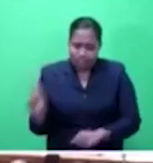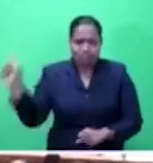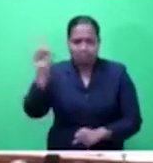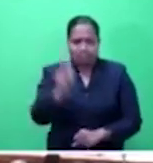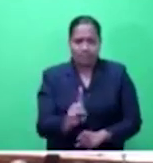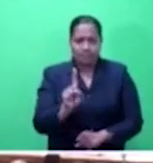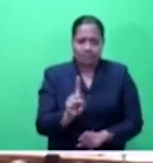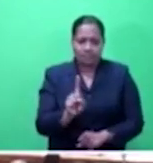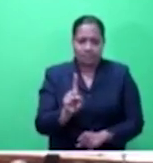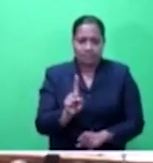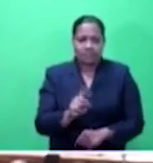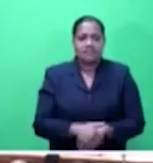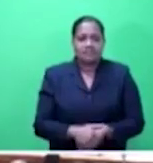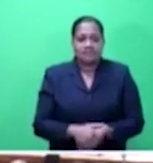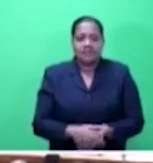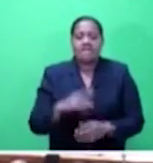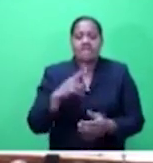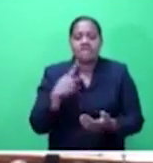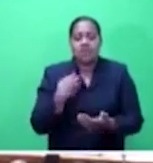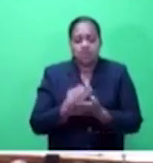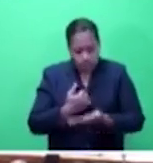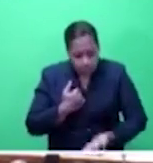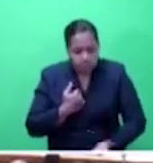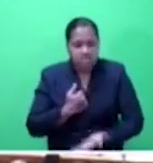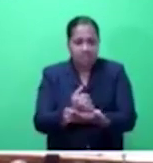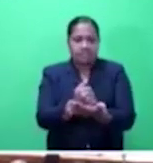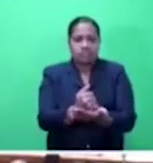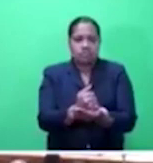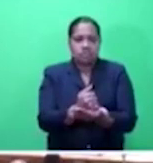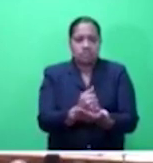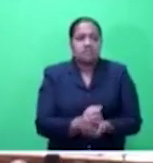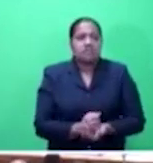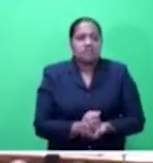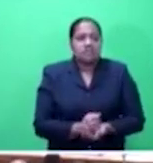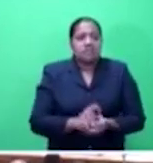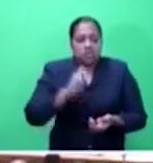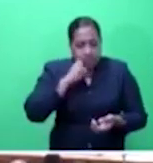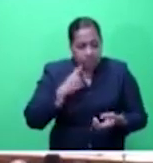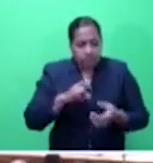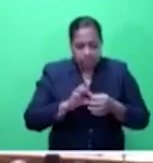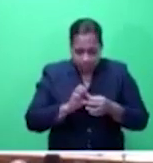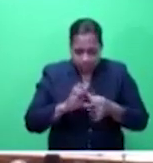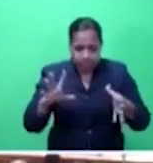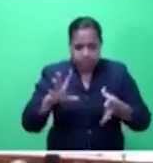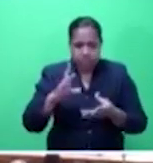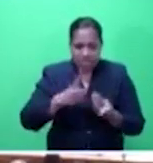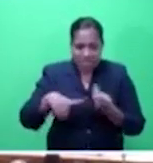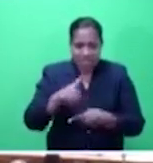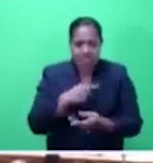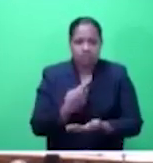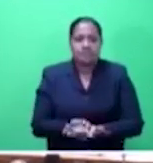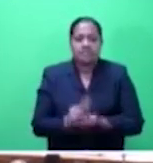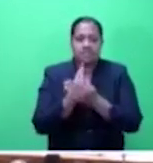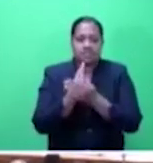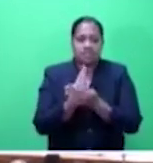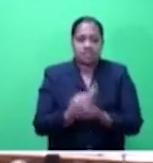monetary stimulus. The RBF will reactivate and expand the Natural Disaster Rehabilitation Facility, which has now